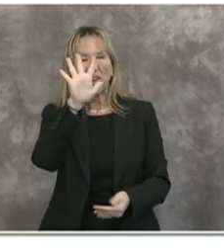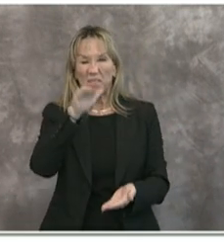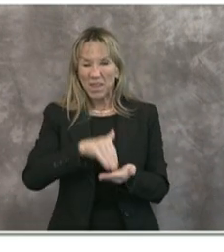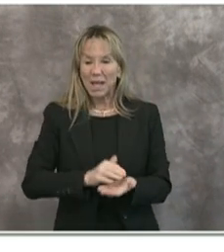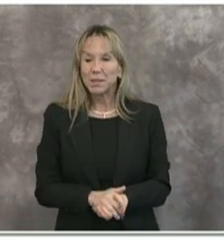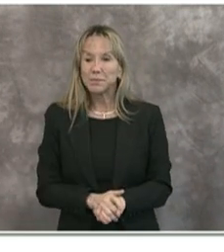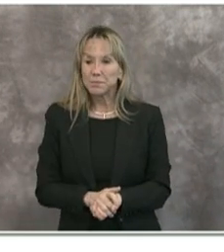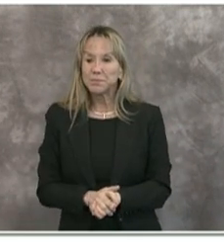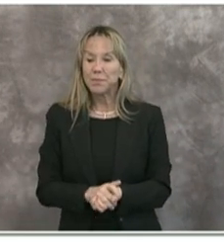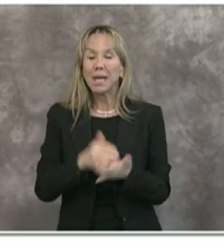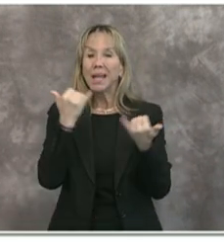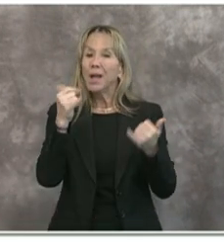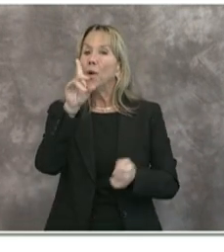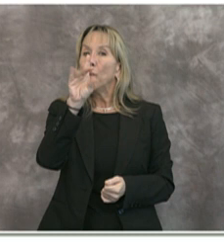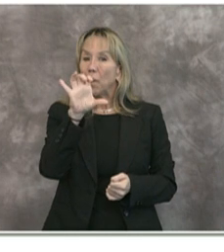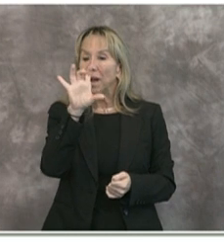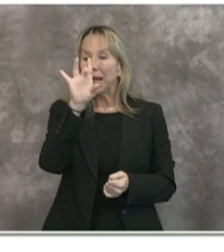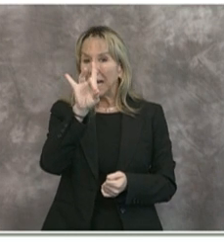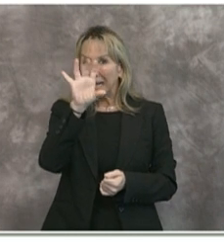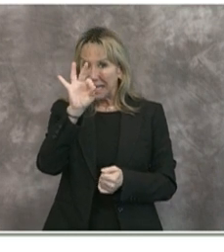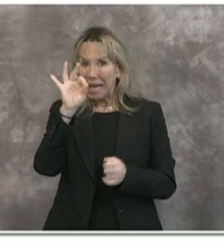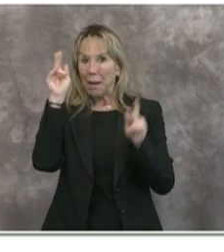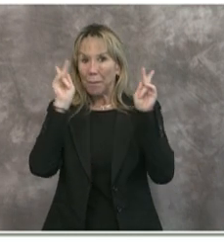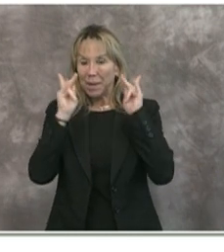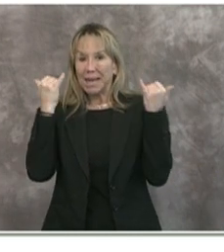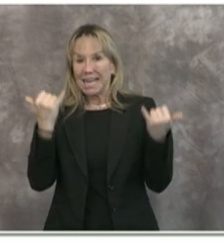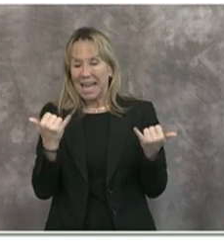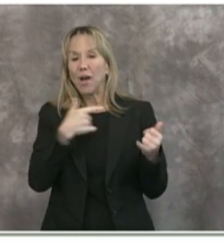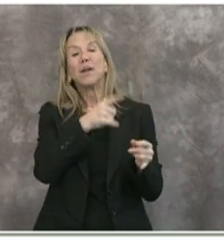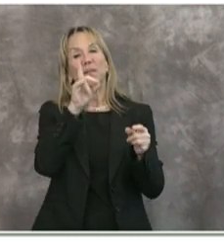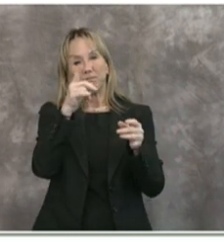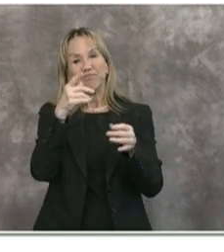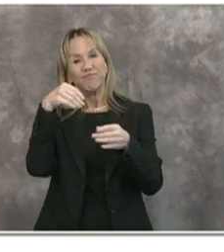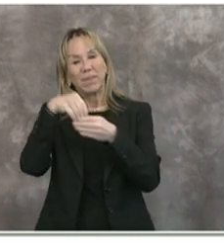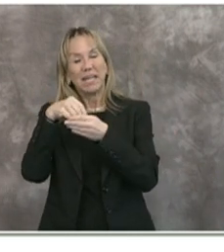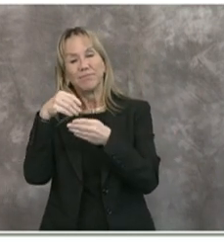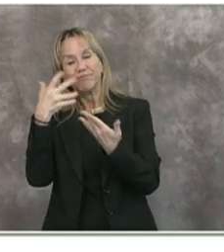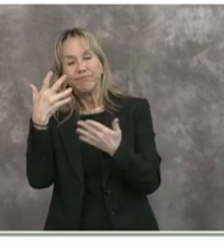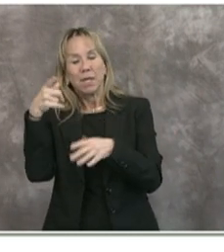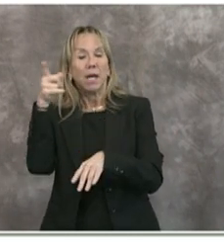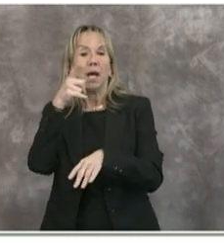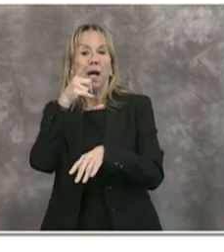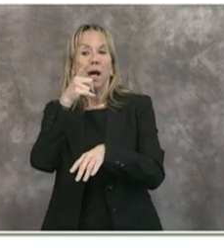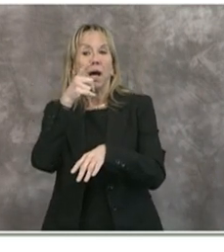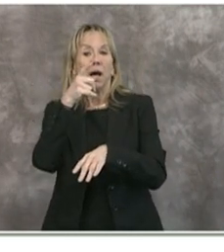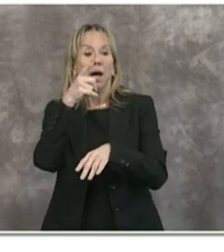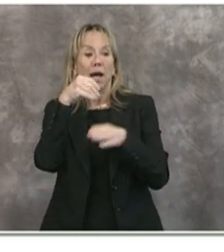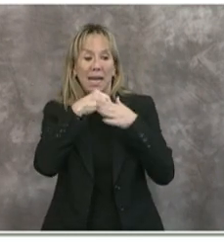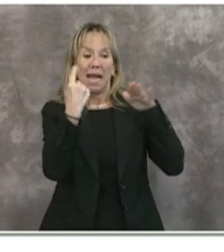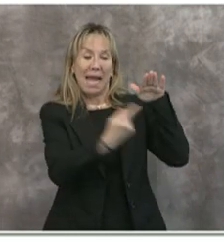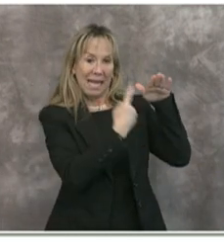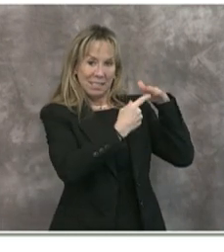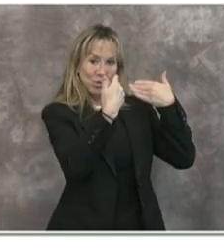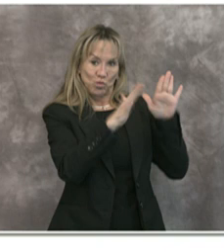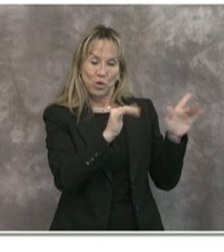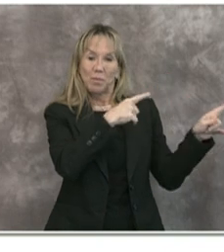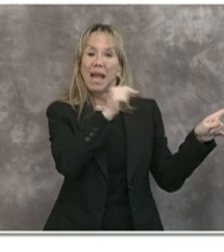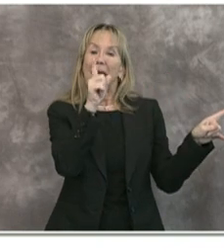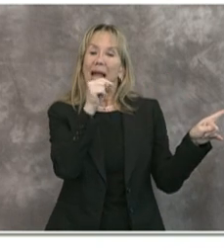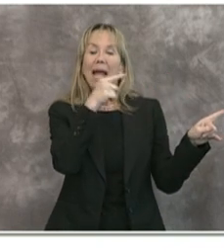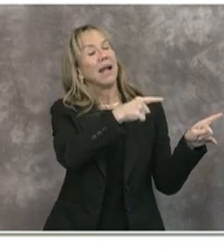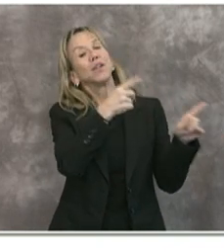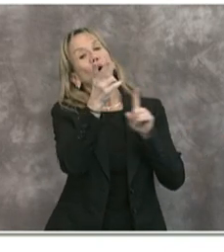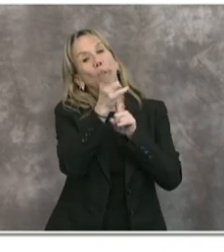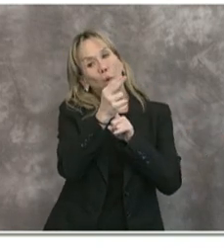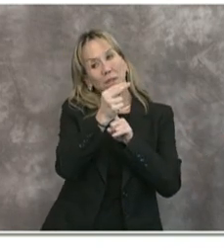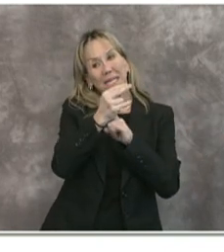individuals that are currently receiving treatment for their coronavirus positive test in an isolation room in a county public health